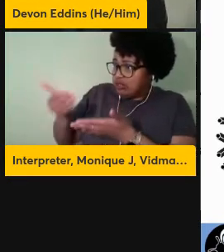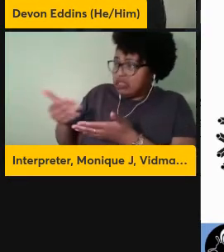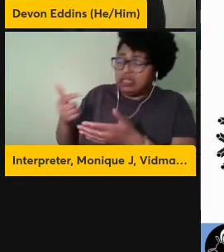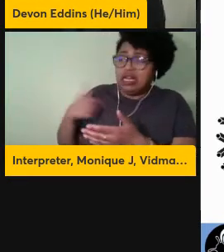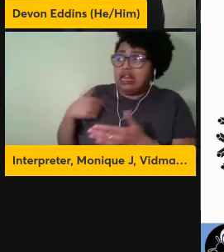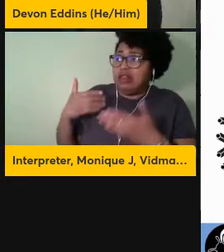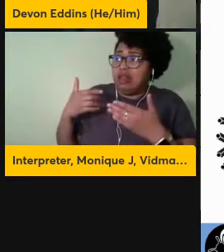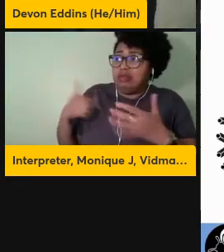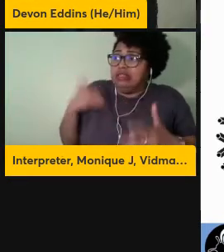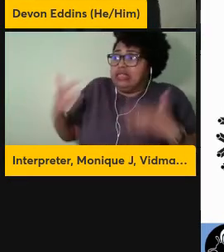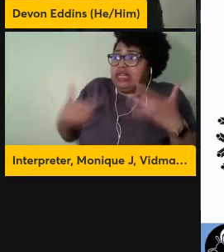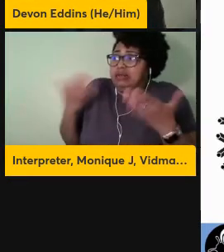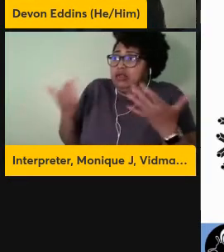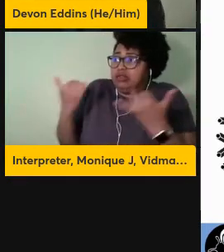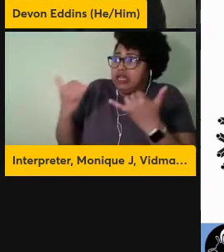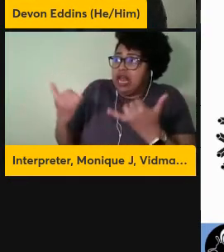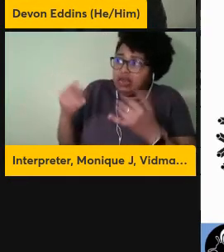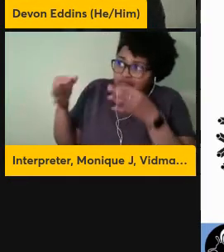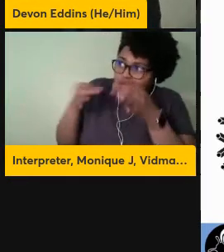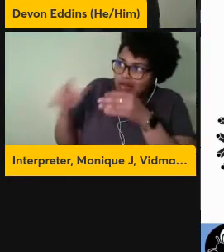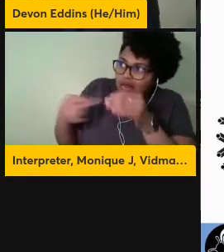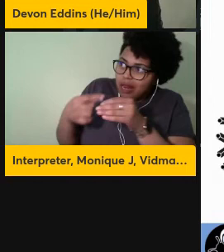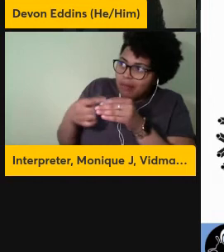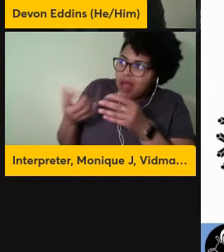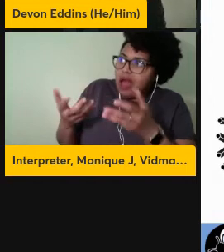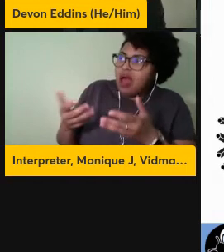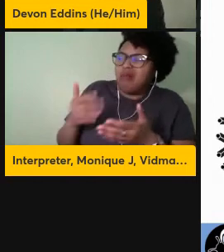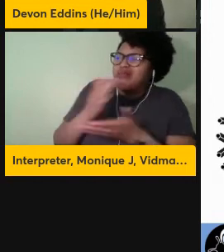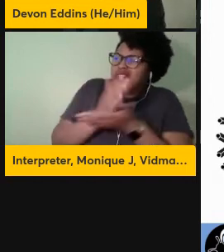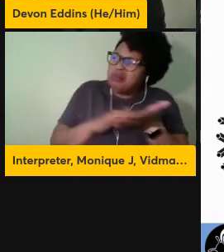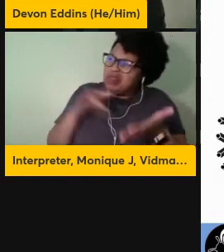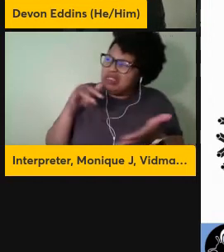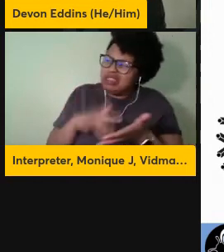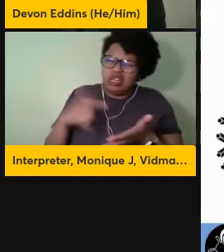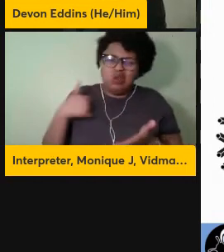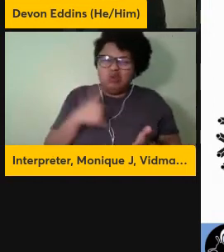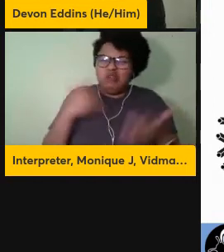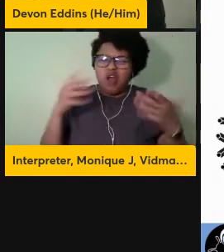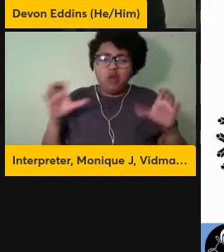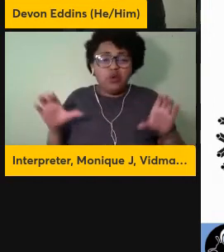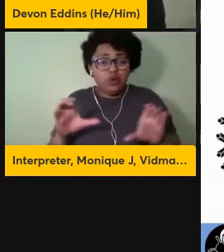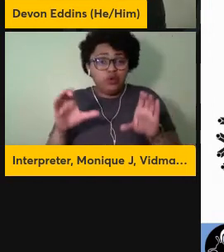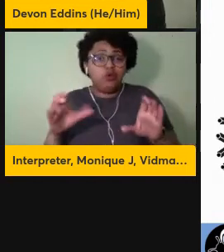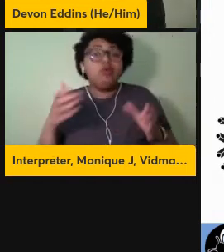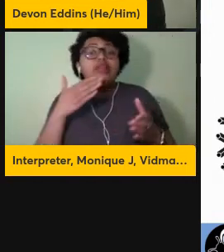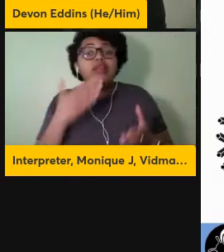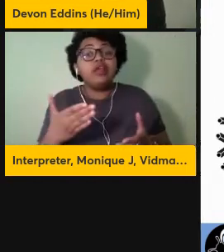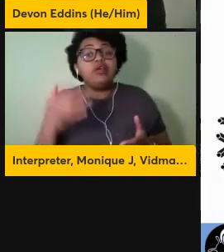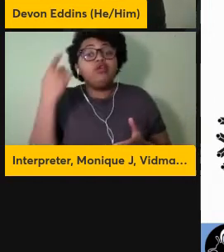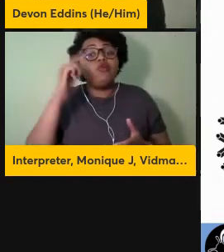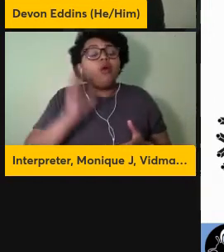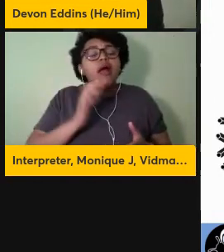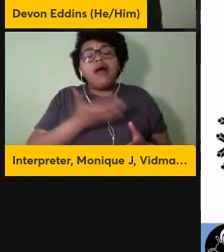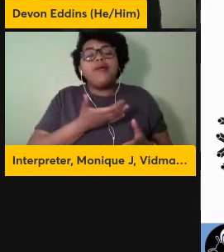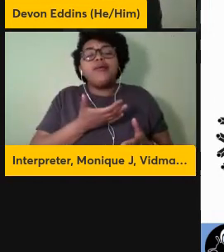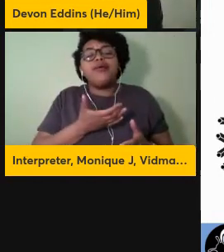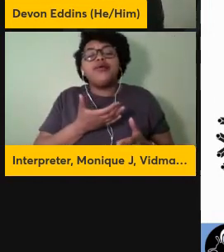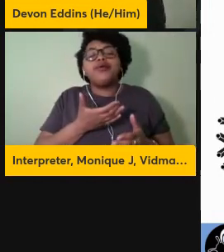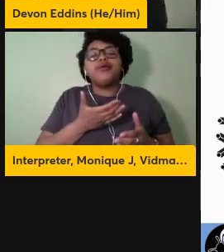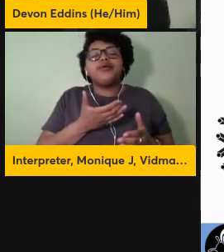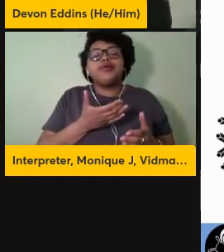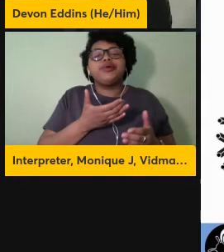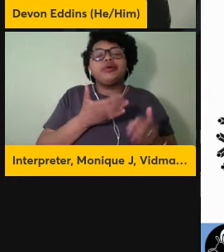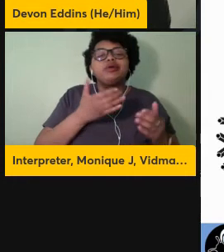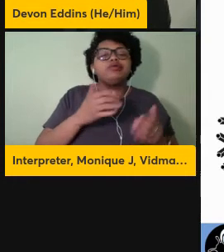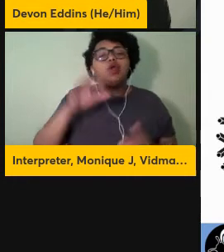today to tell you a little bit about some of our studies that we've been doing in our cohort of